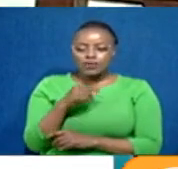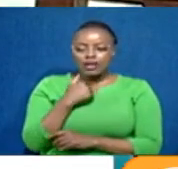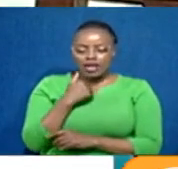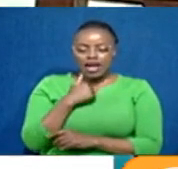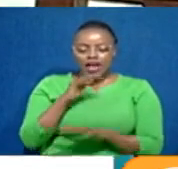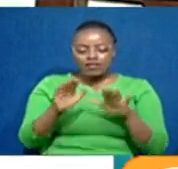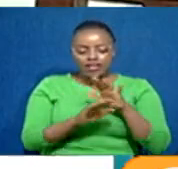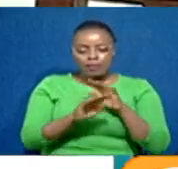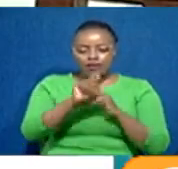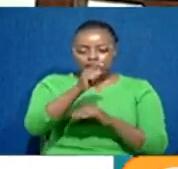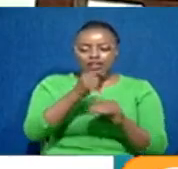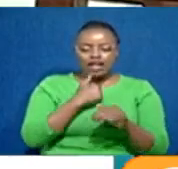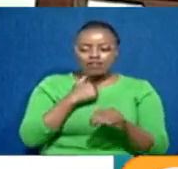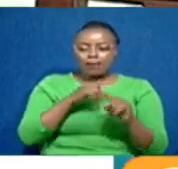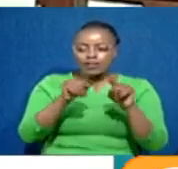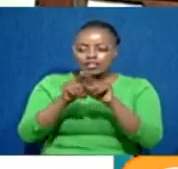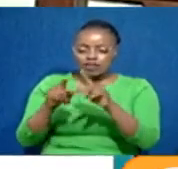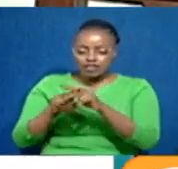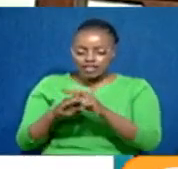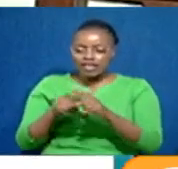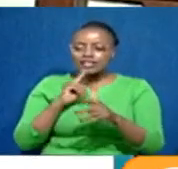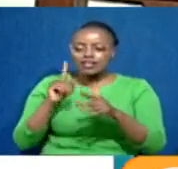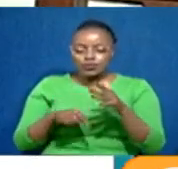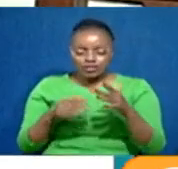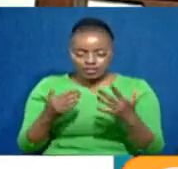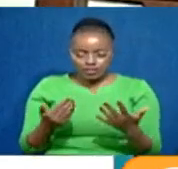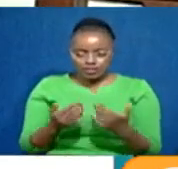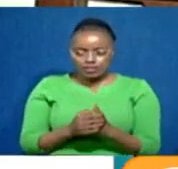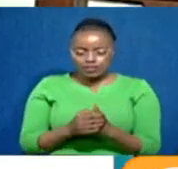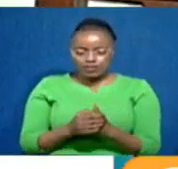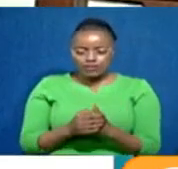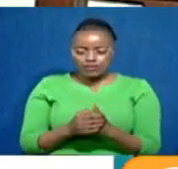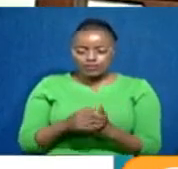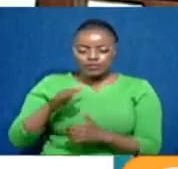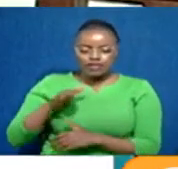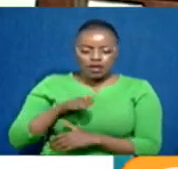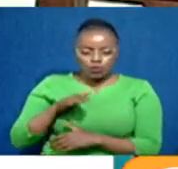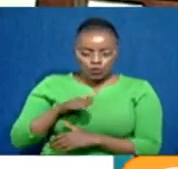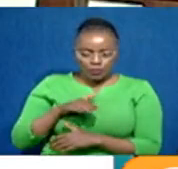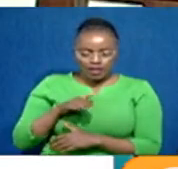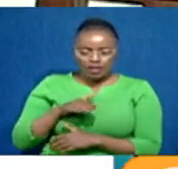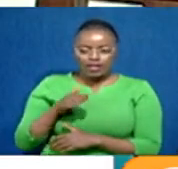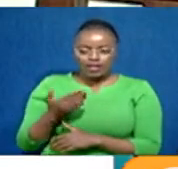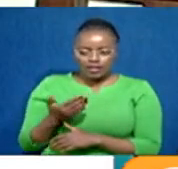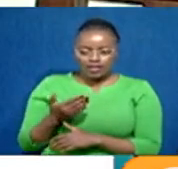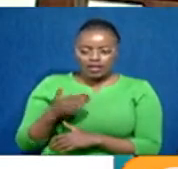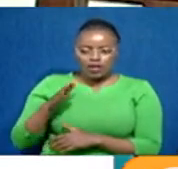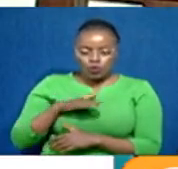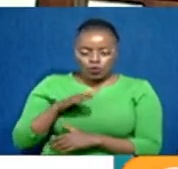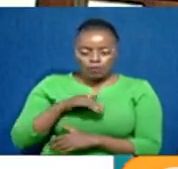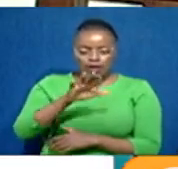We have running mates. But we started off by saying a woman